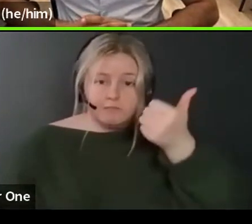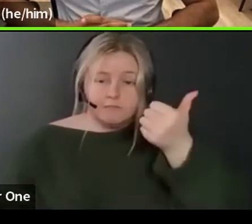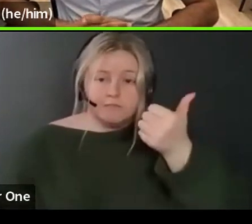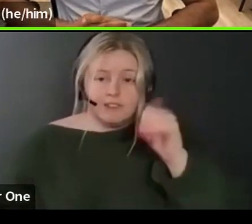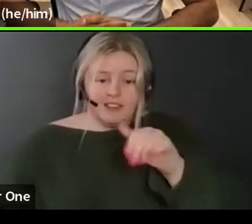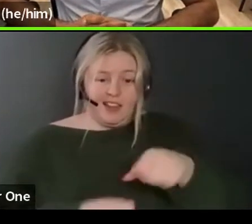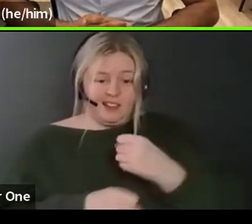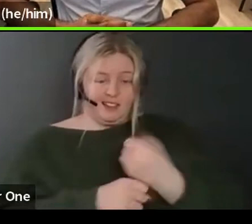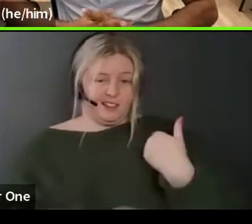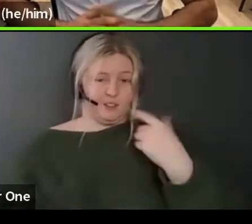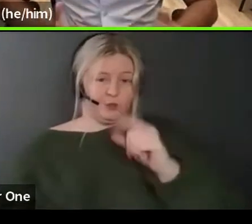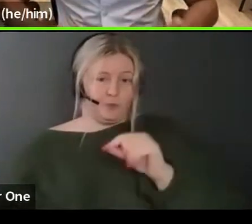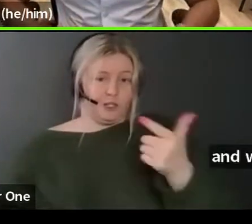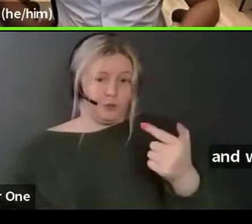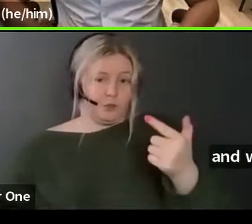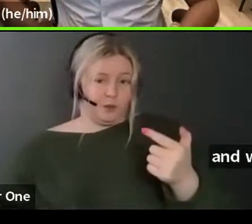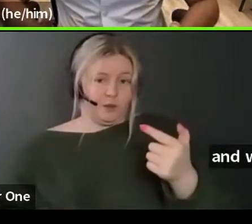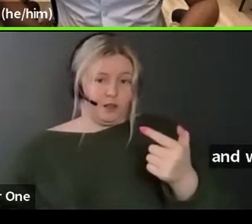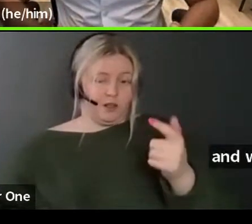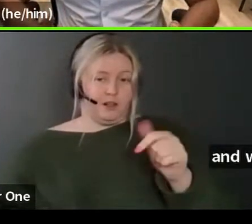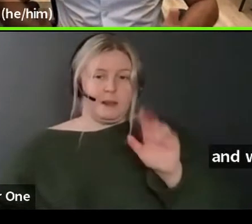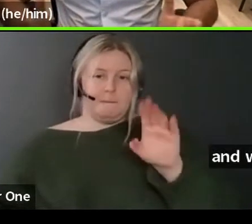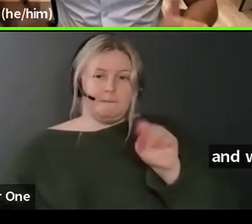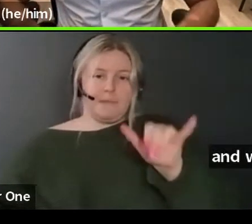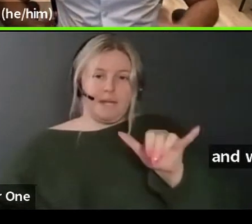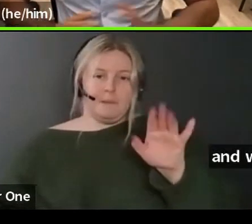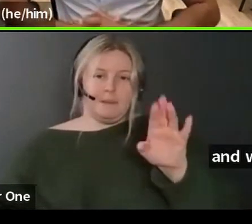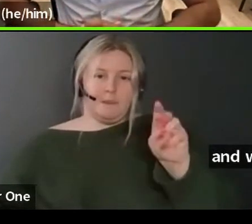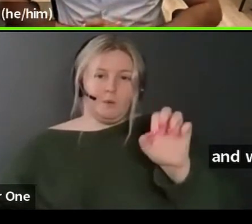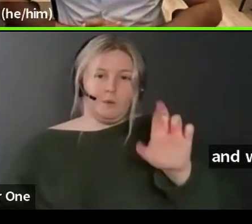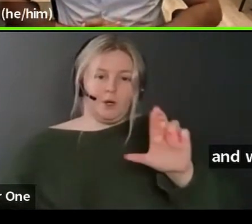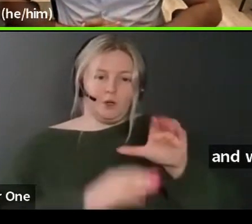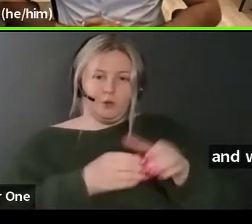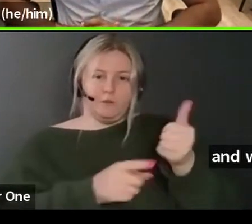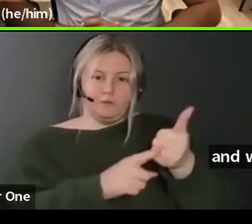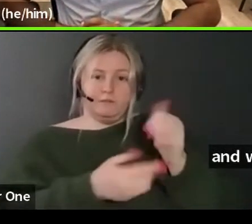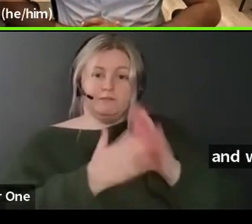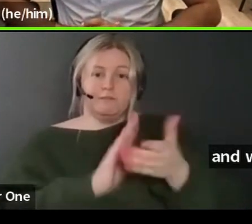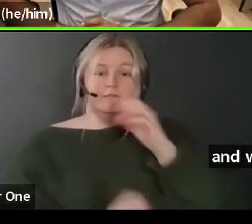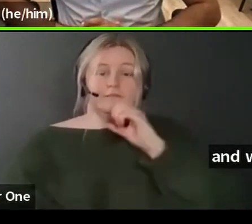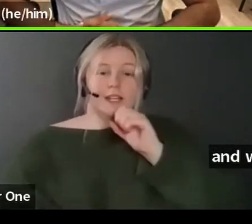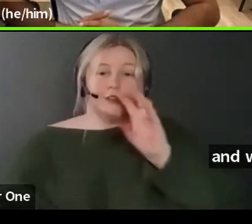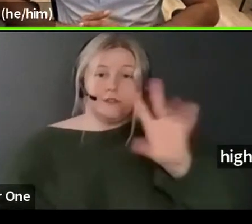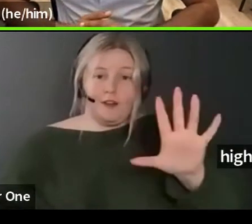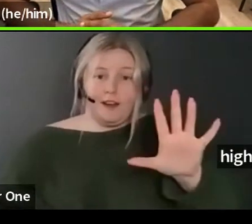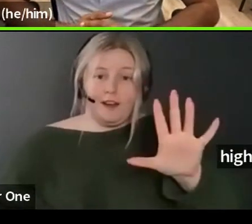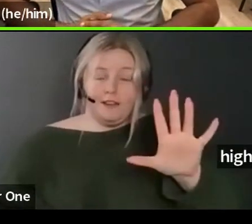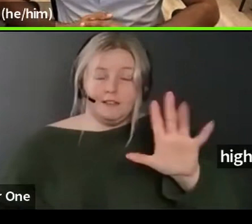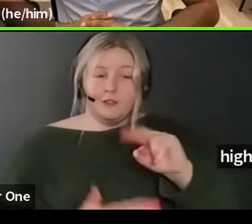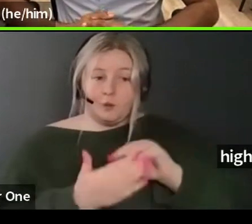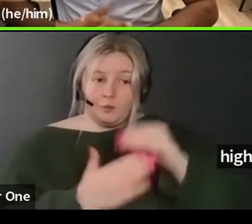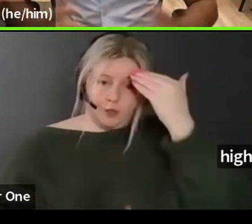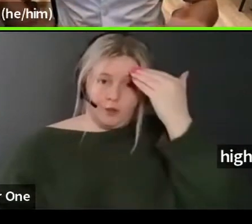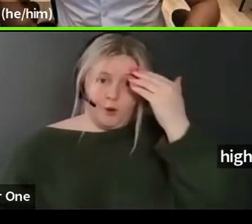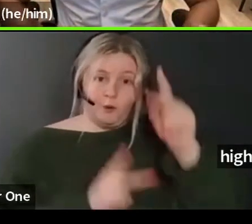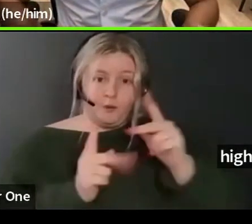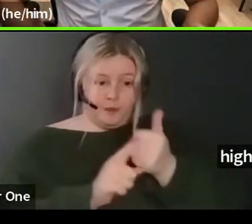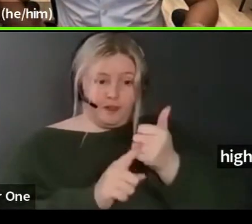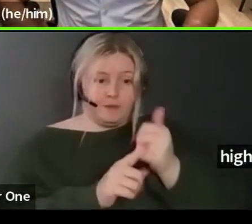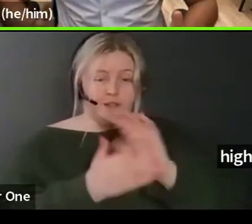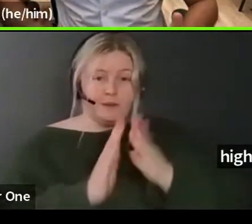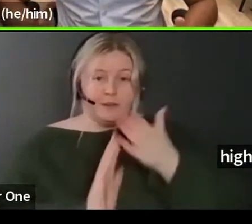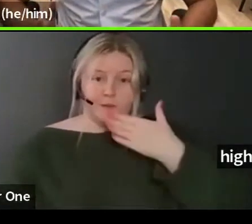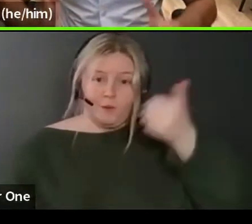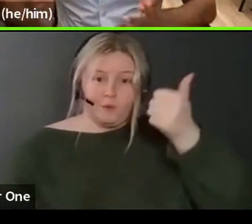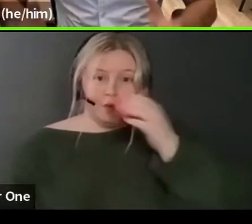was the year that baby boomers, our largest age demographic, turned 75. So we know more and more people are going to need these services. Now, what is the reason